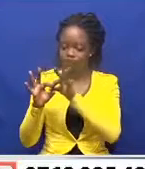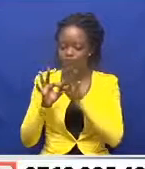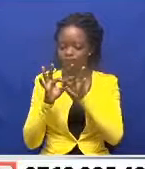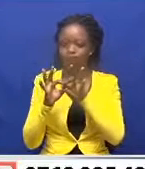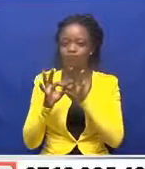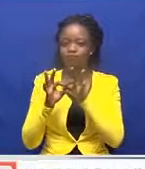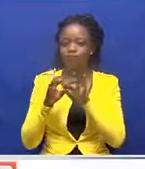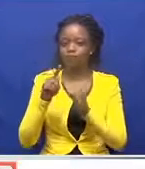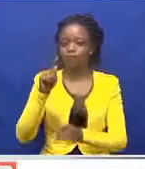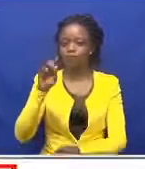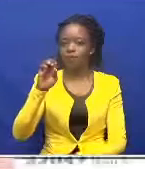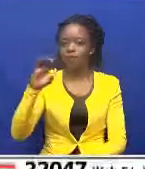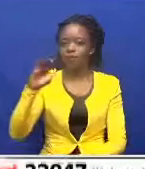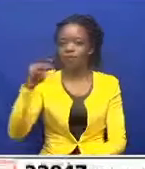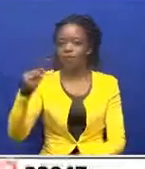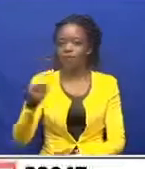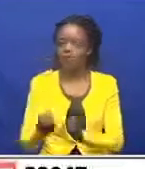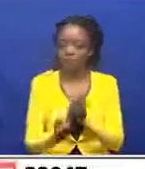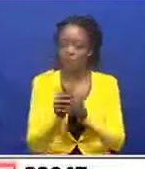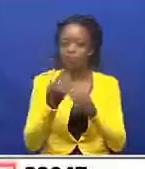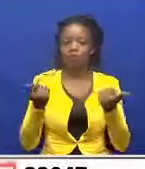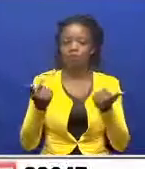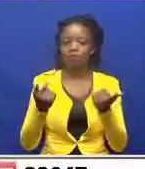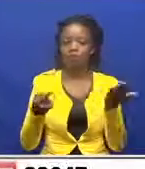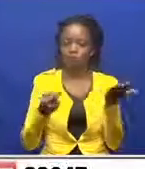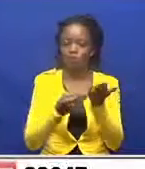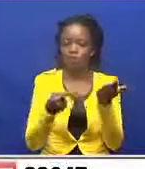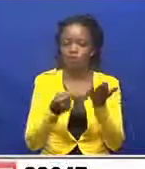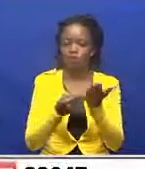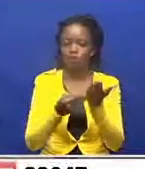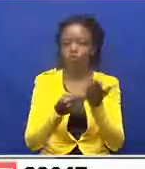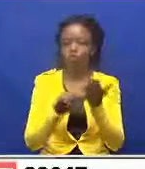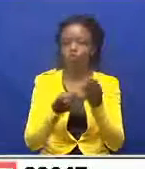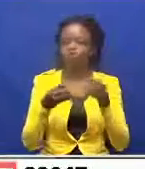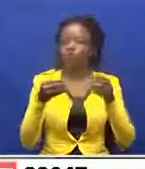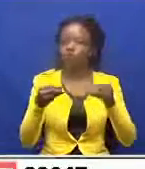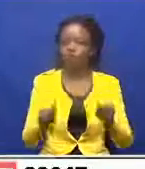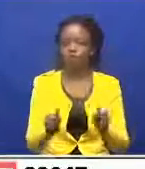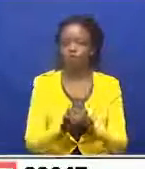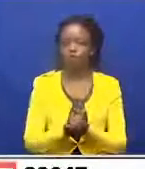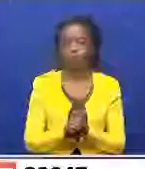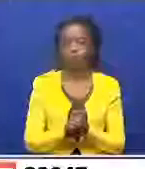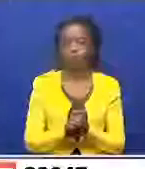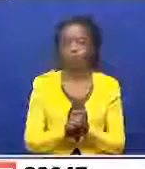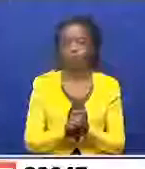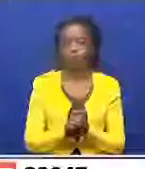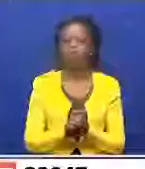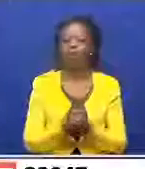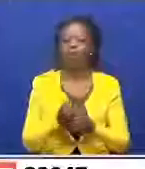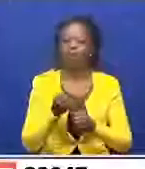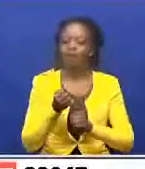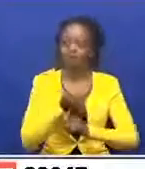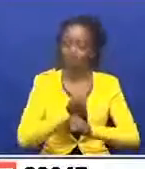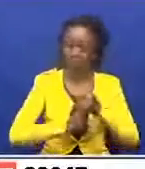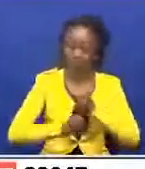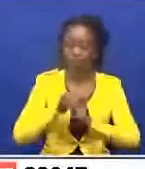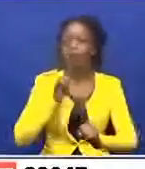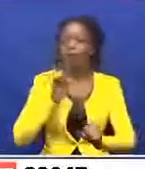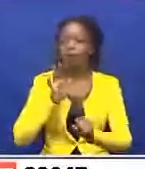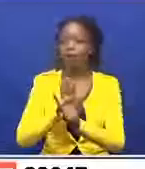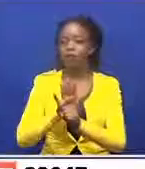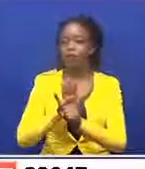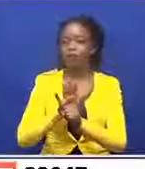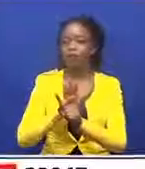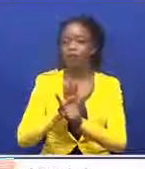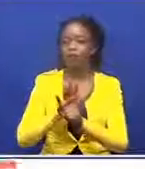firms and develop a commercial digital security solution. He struggles a lot because of the money and